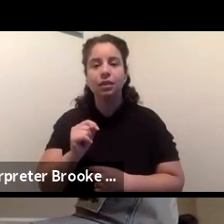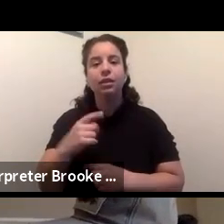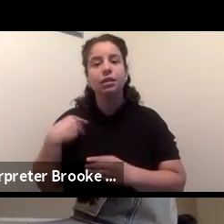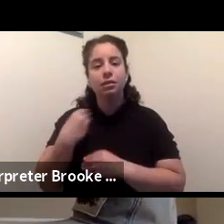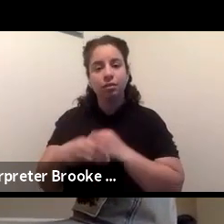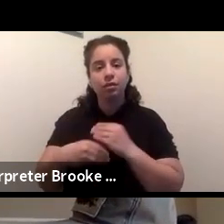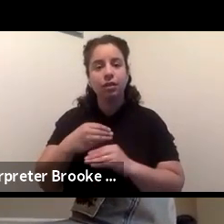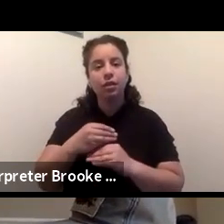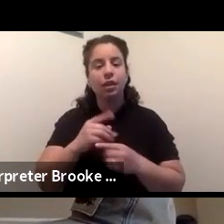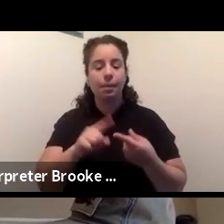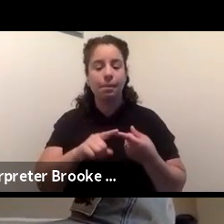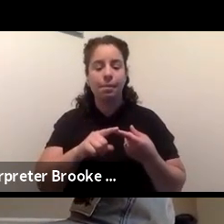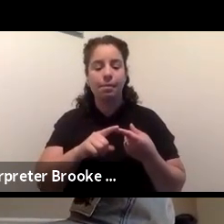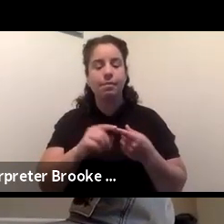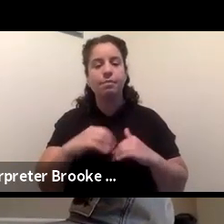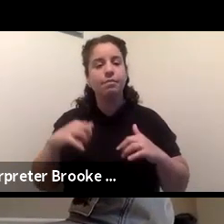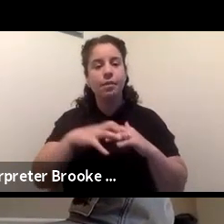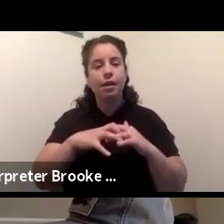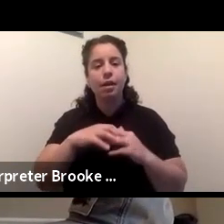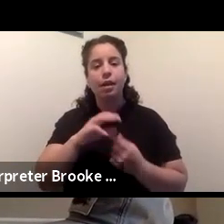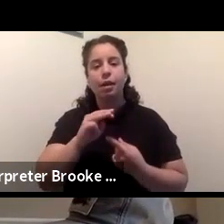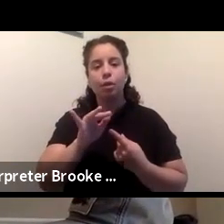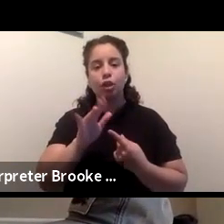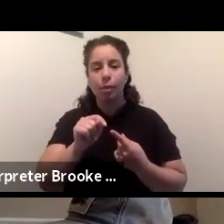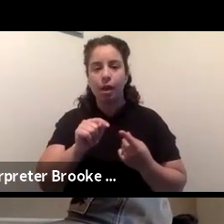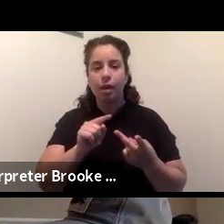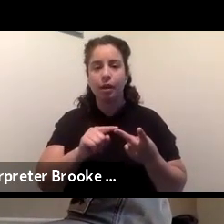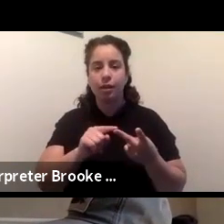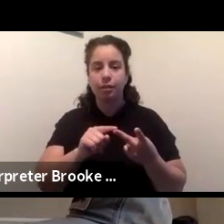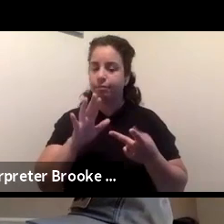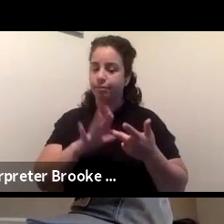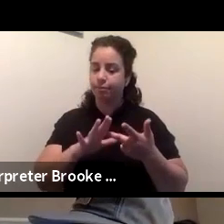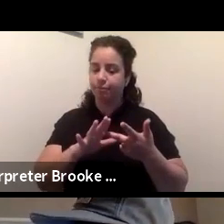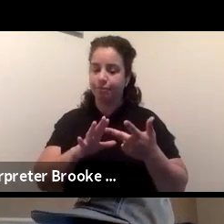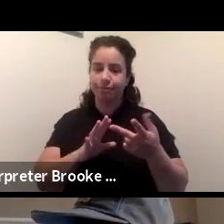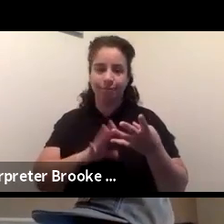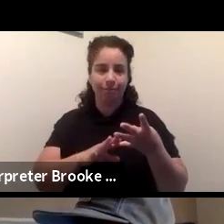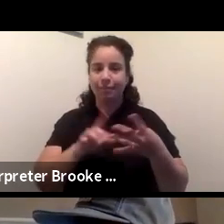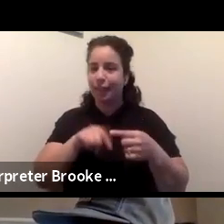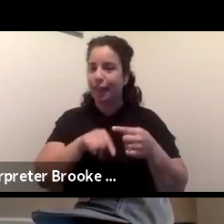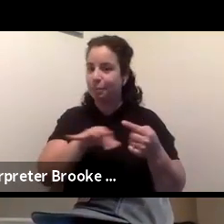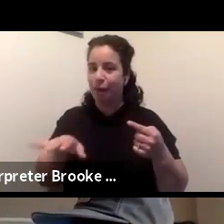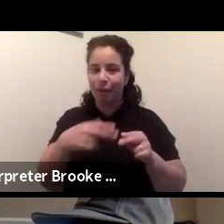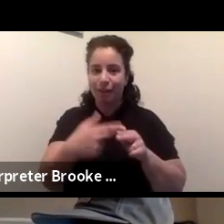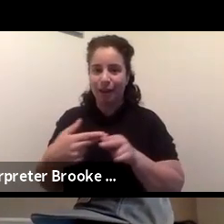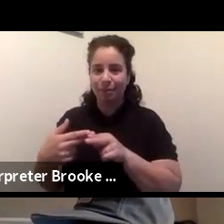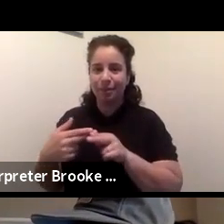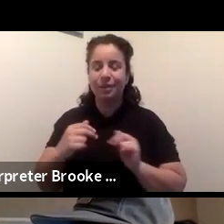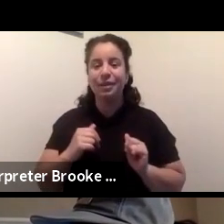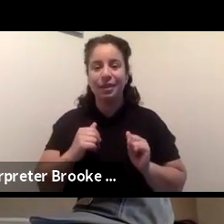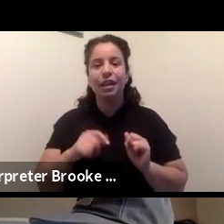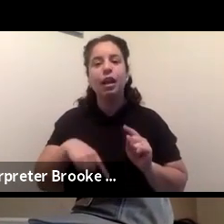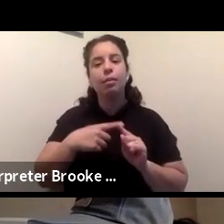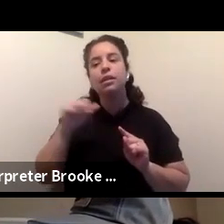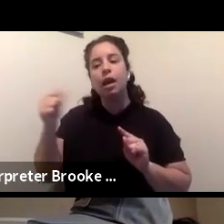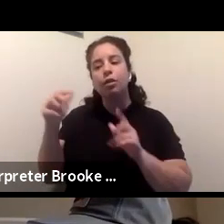of the Multnomah, Clackamas, Kathlamet, and Kalapuya people, as well as many unnamed